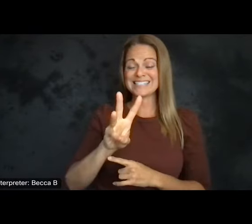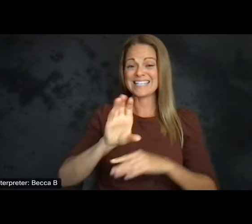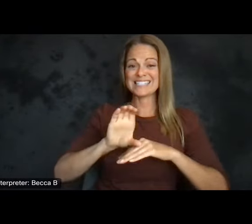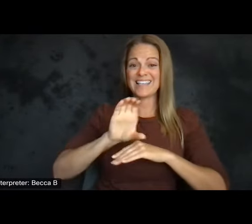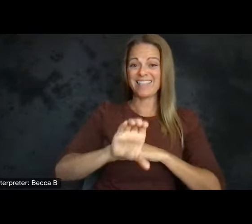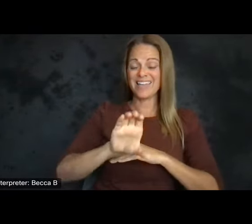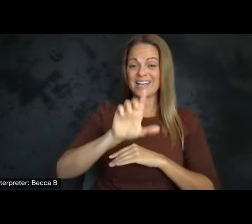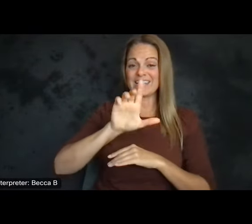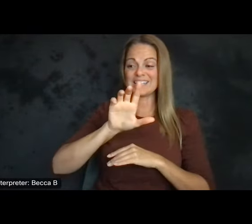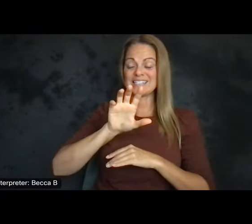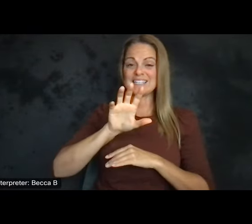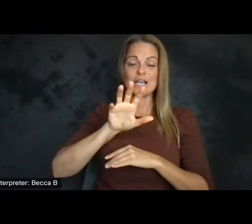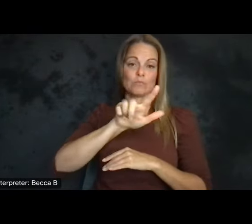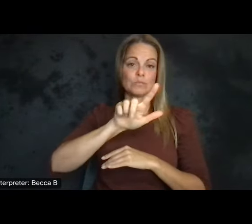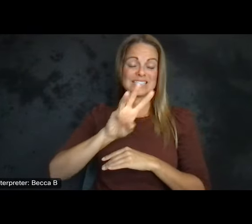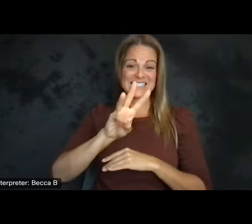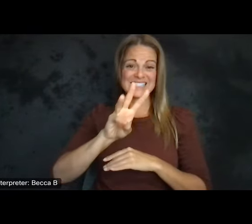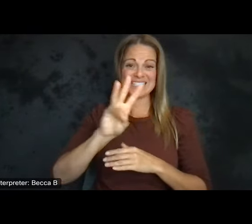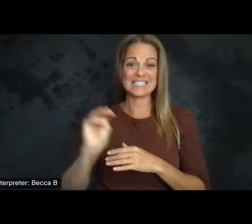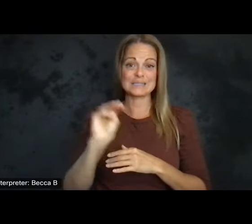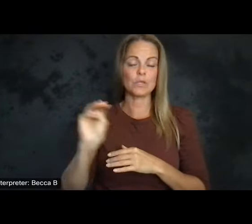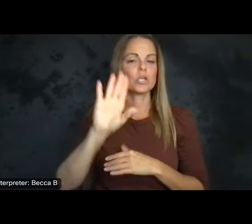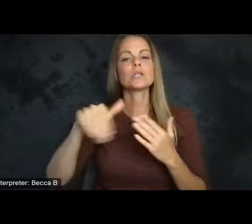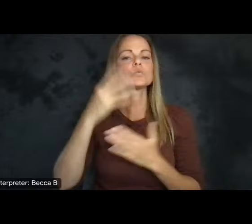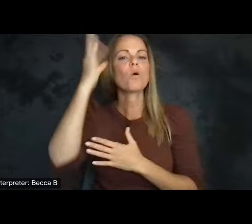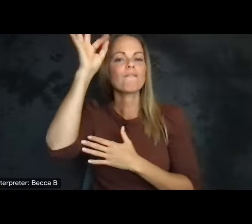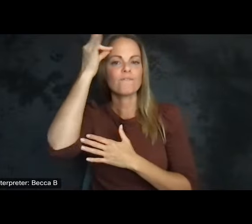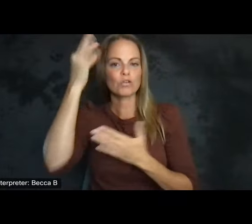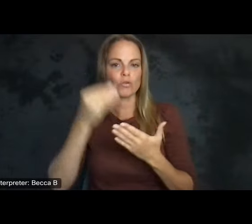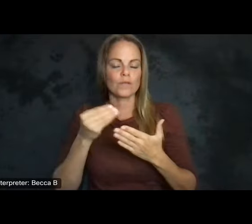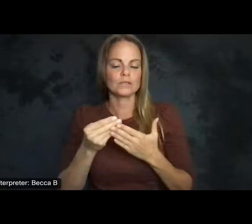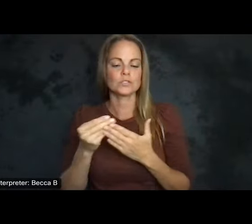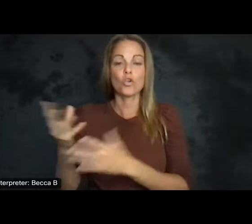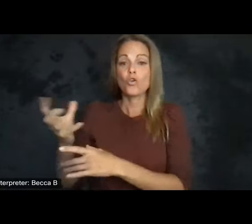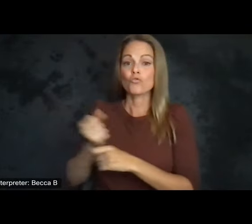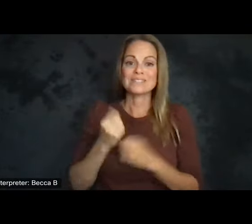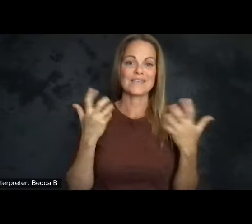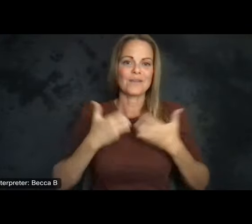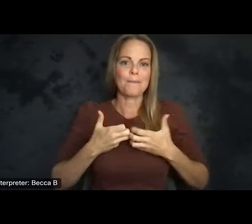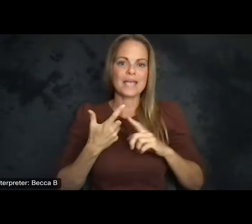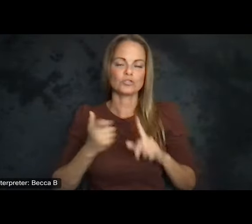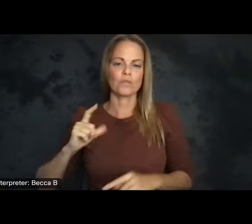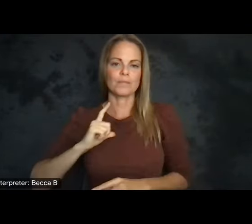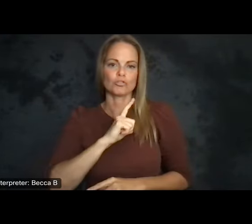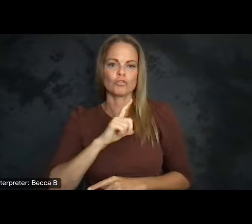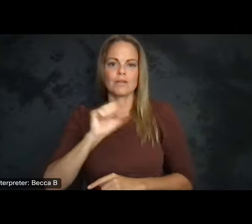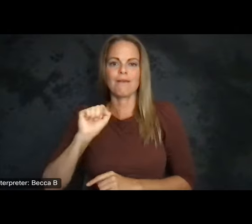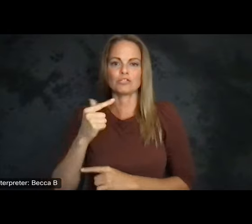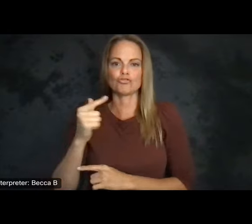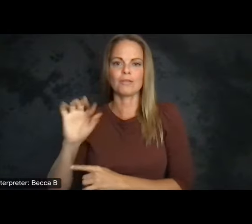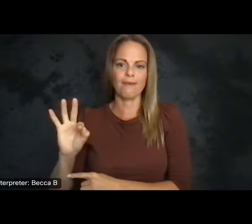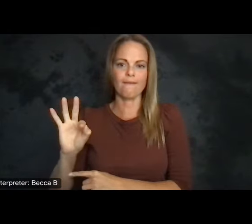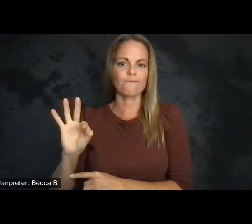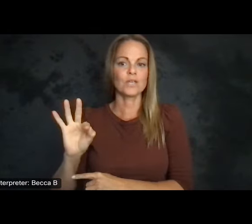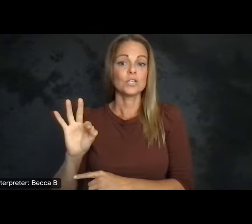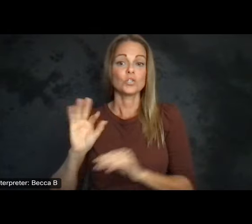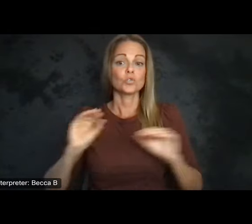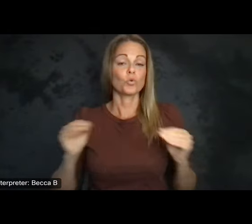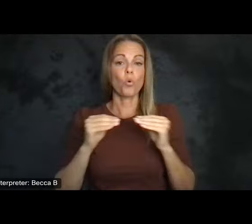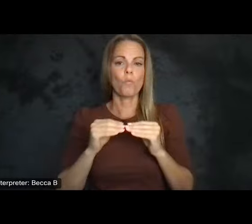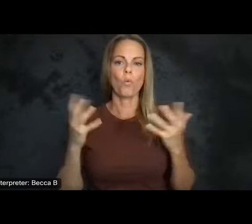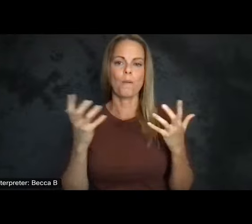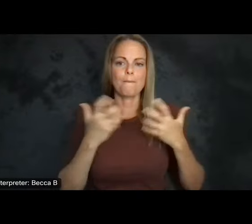these are all federal funds. We've already received the match from the legislature and SGF for that, so we don't have any more matches on that Flint Hill